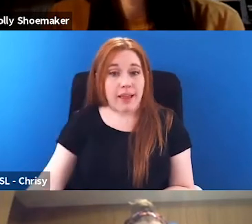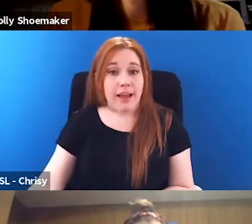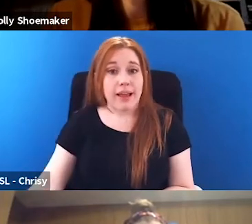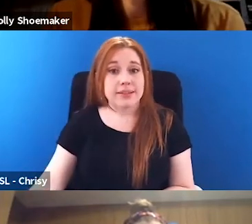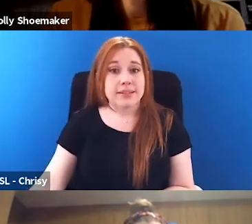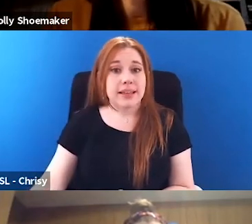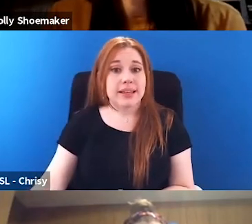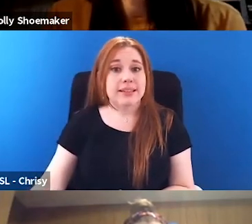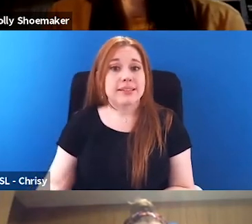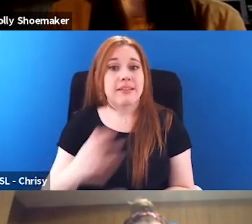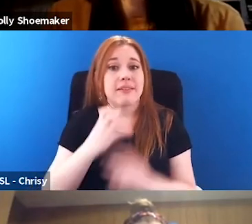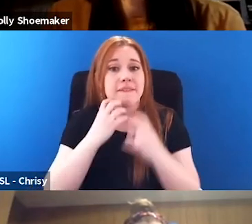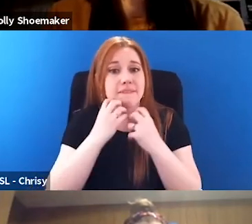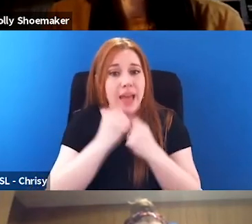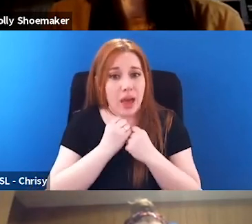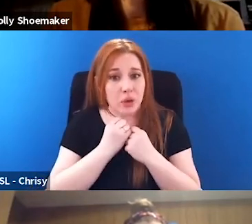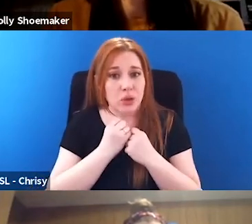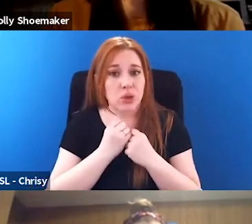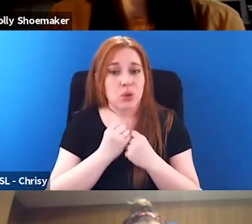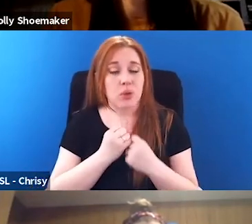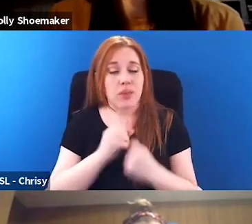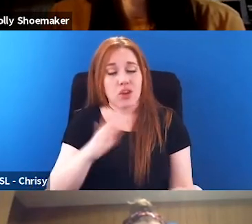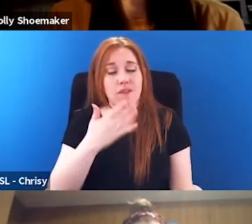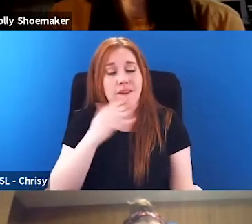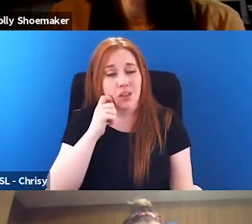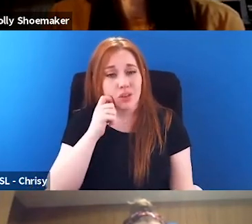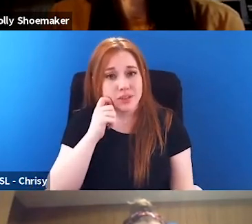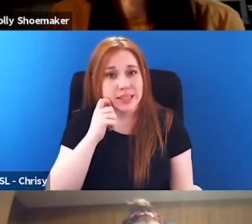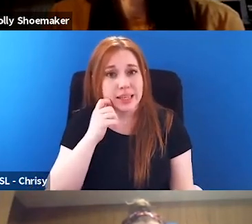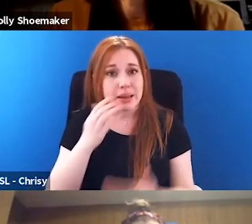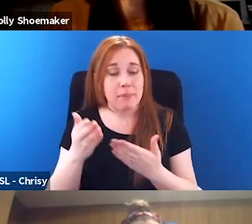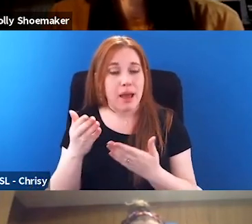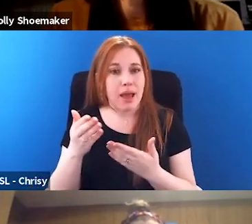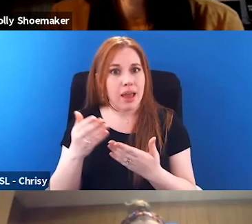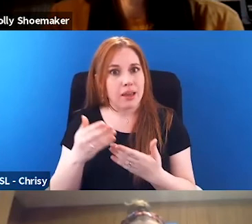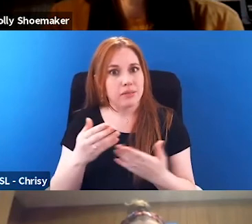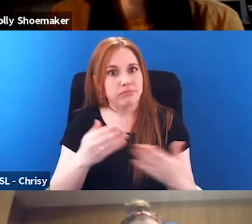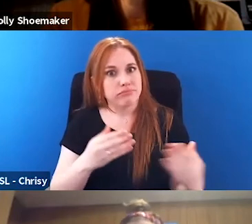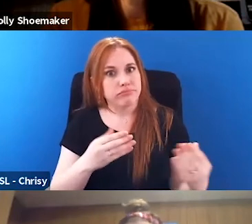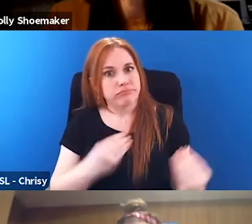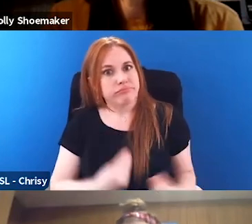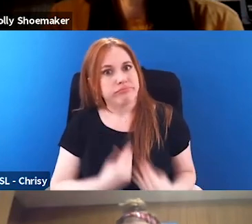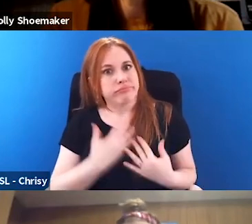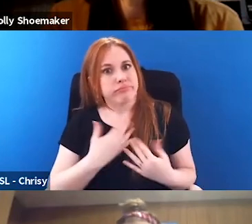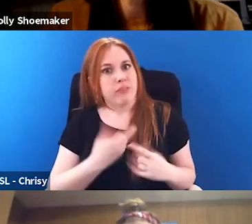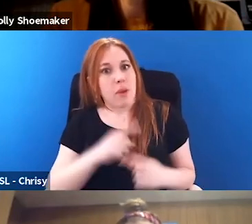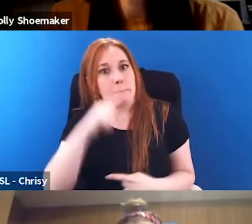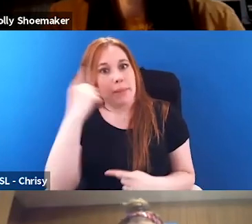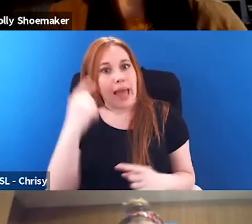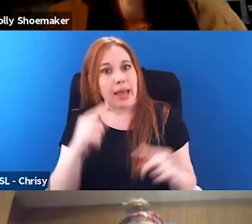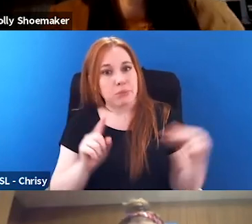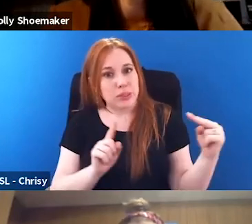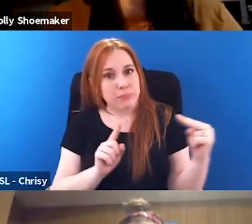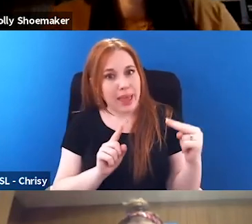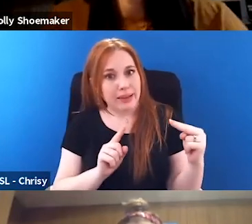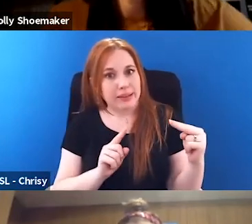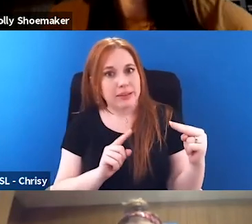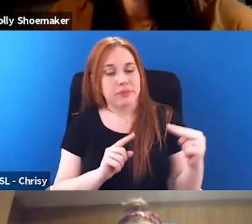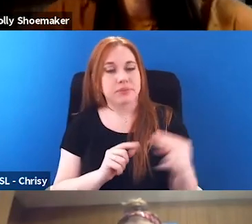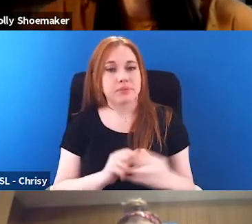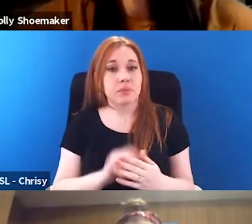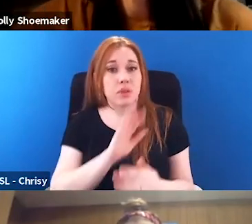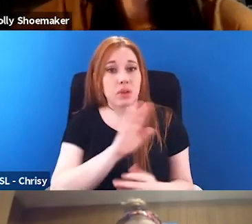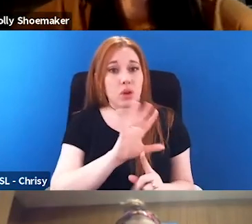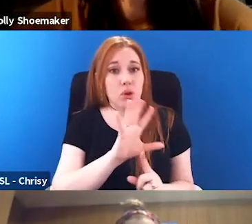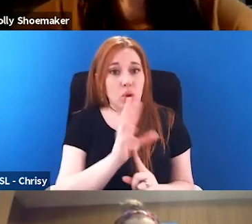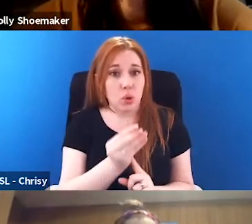value that the color of skin might bring, specifically from a black perspective, because of the